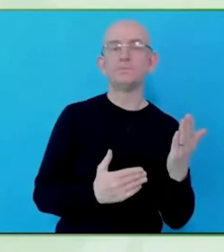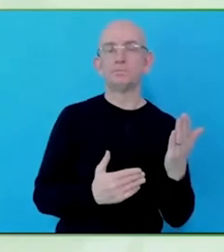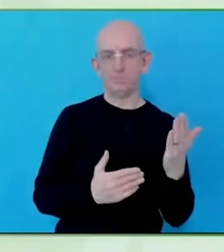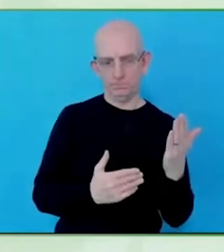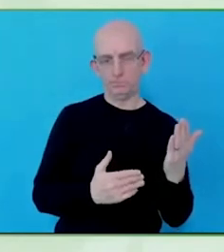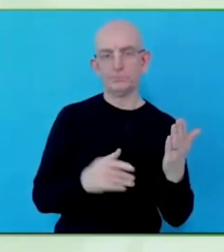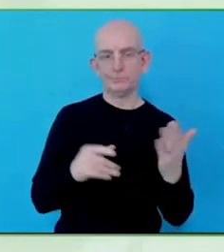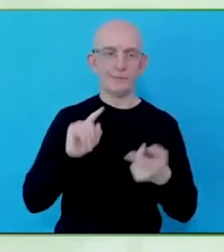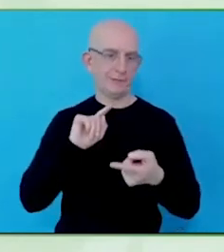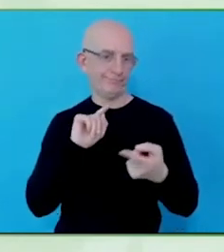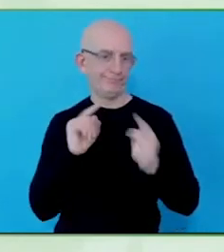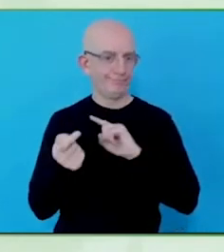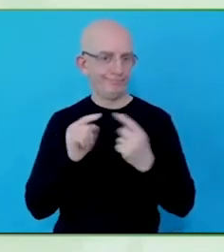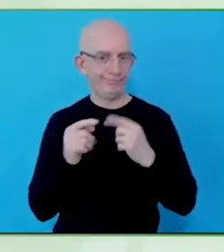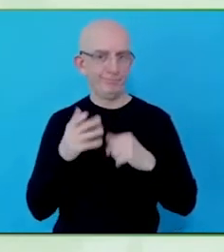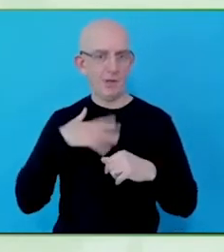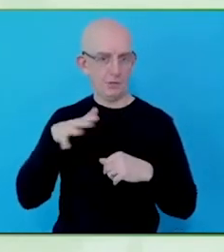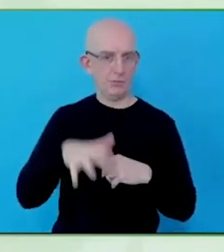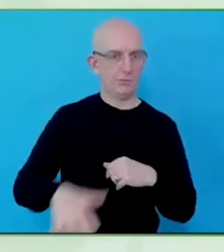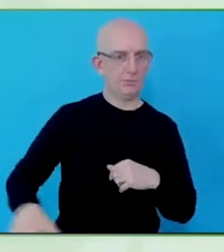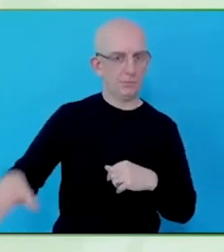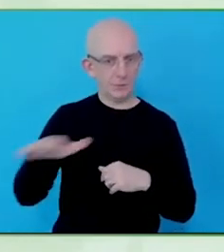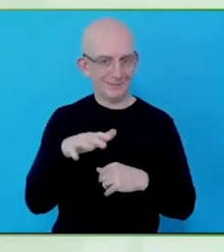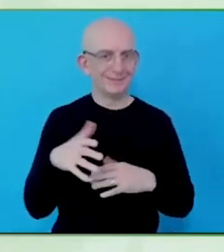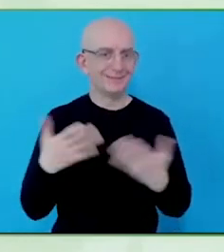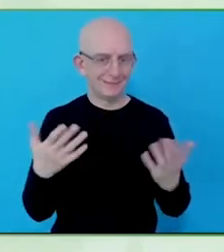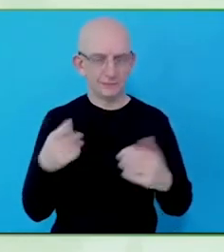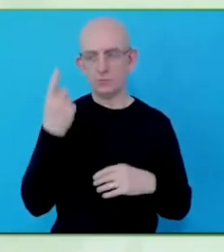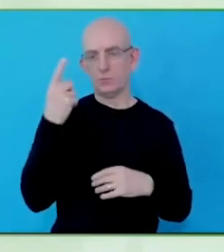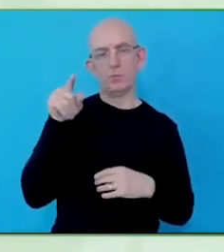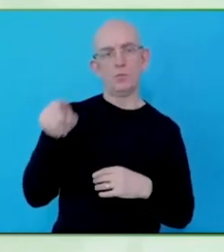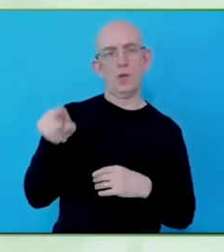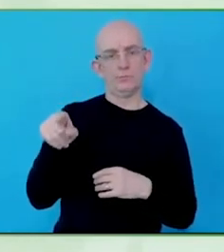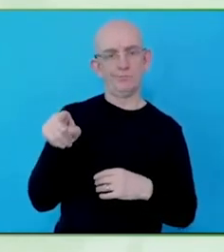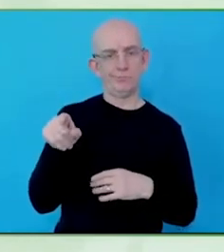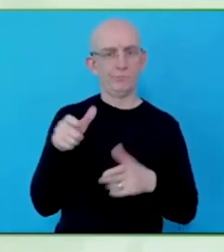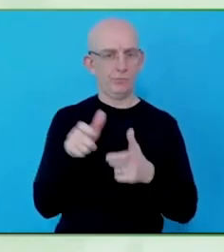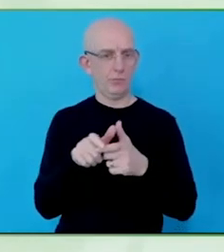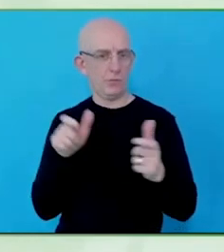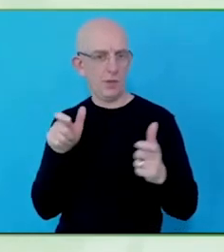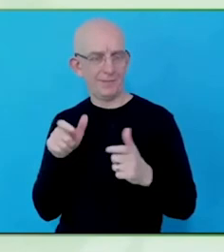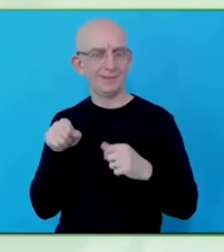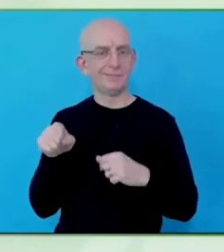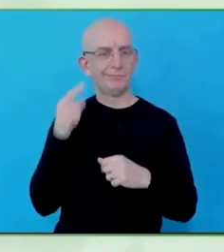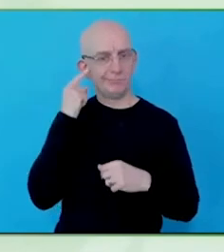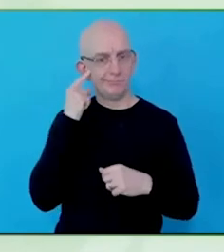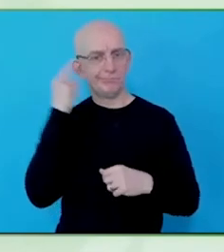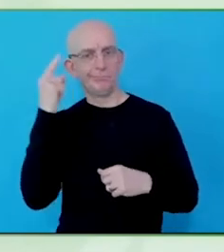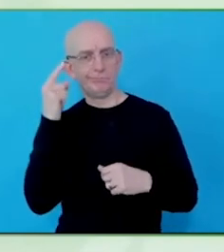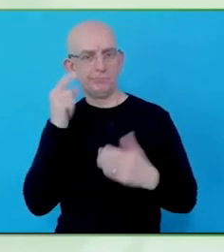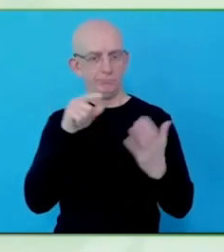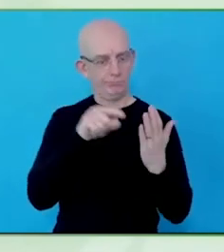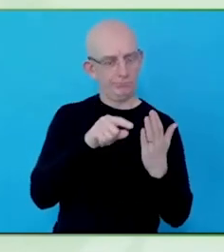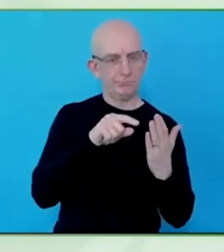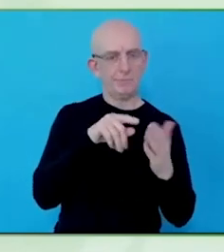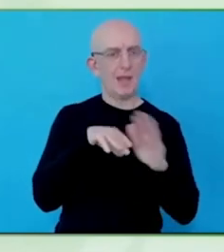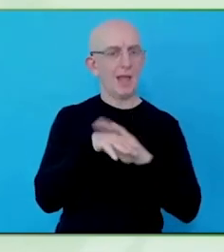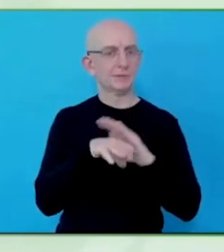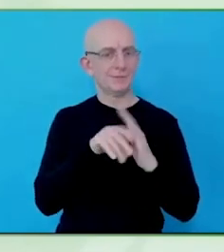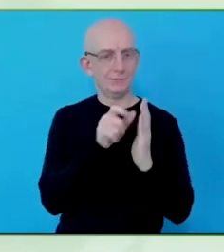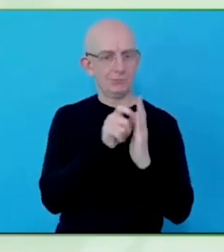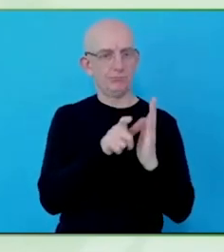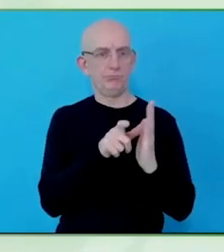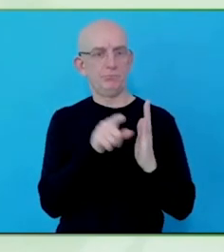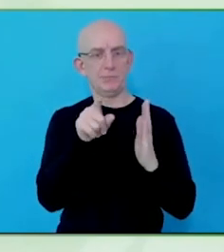caused some vigorous debate in the community because people said, well, that's already built into the browser. That's already built into the operating system. That's